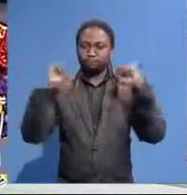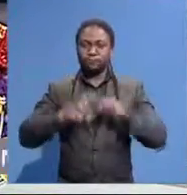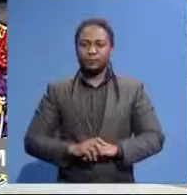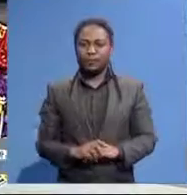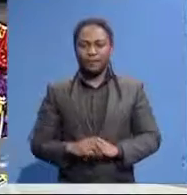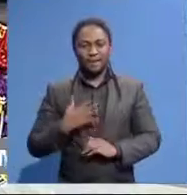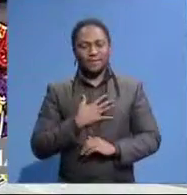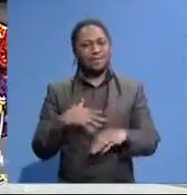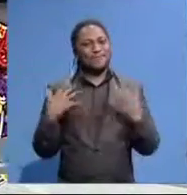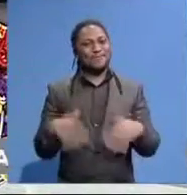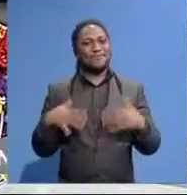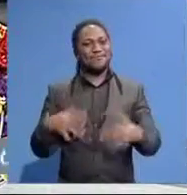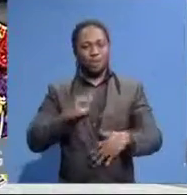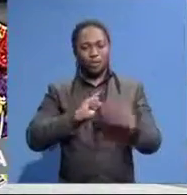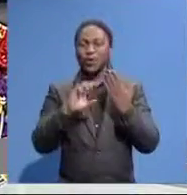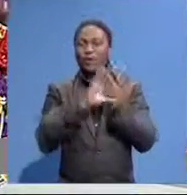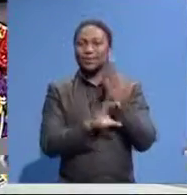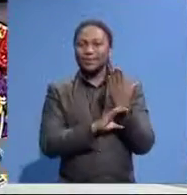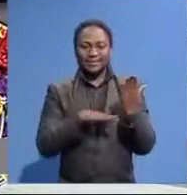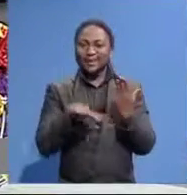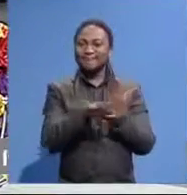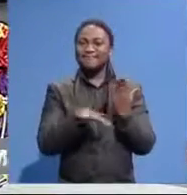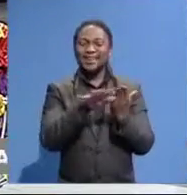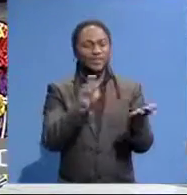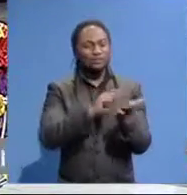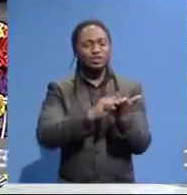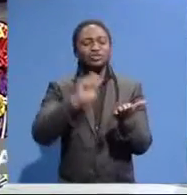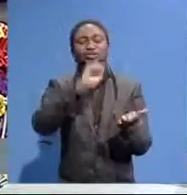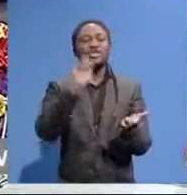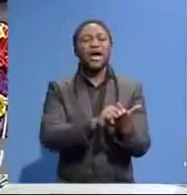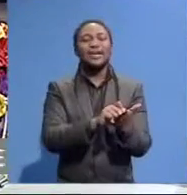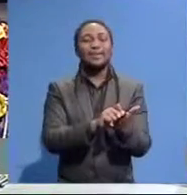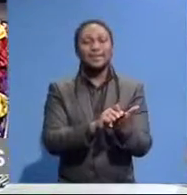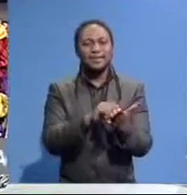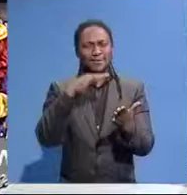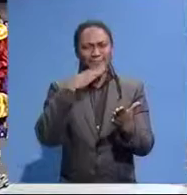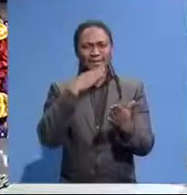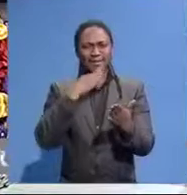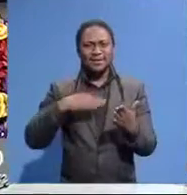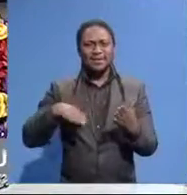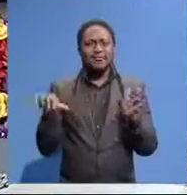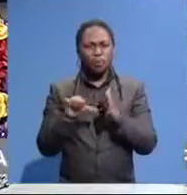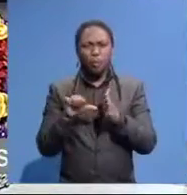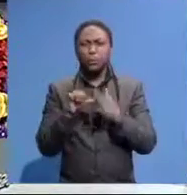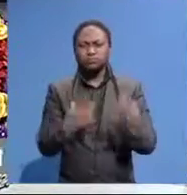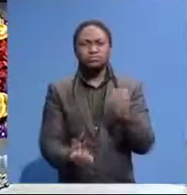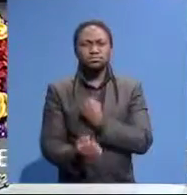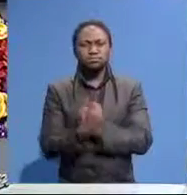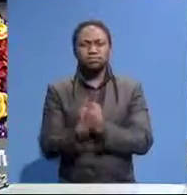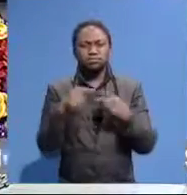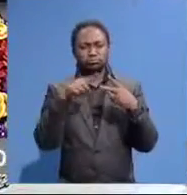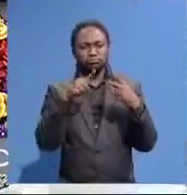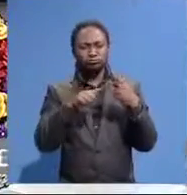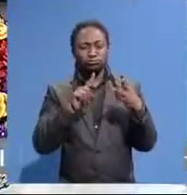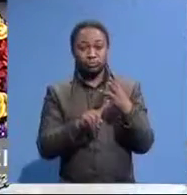very remarkable. It means our region holds the two extremes of what South Africa is about. And this is what we should take